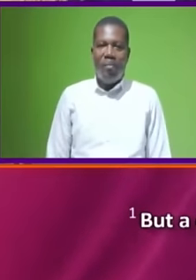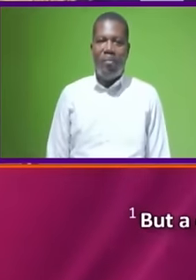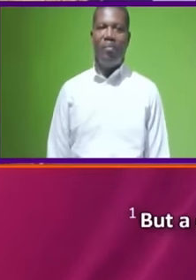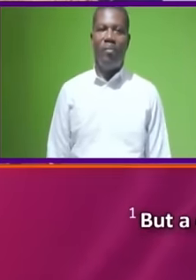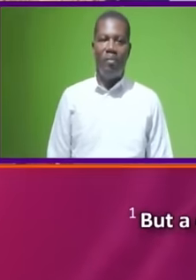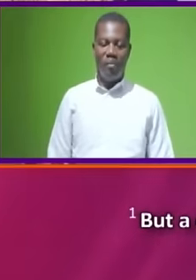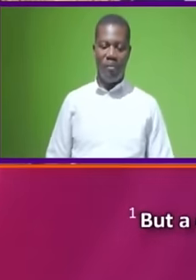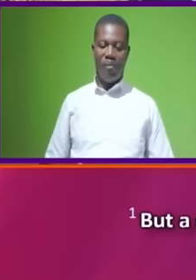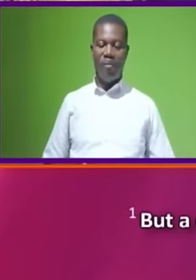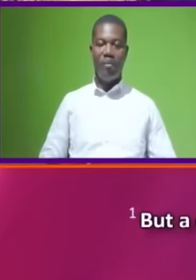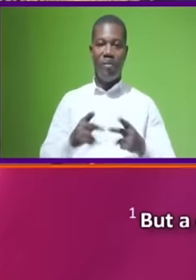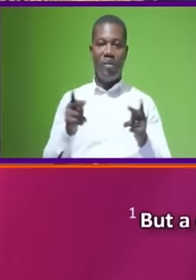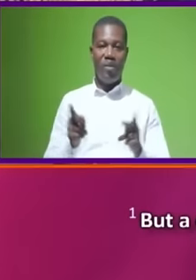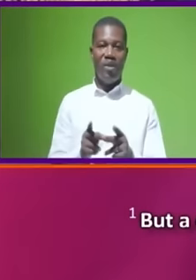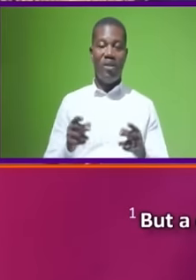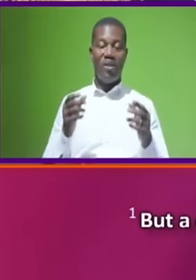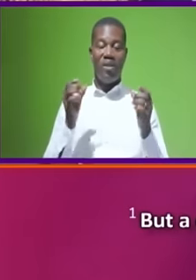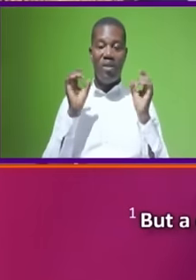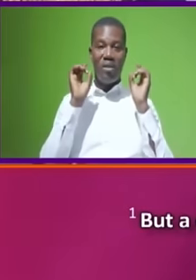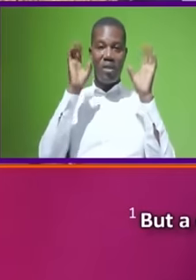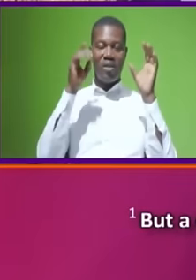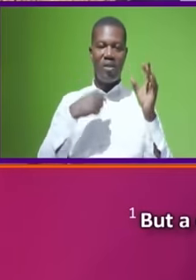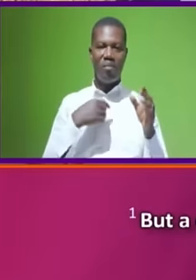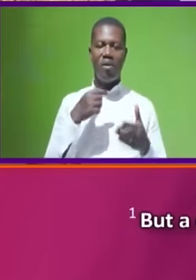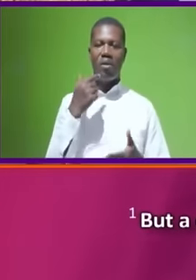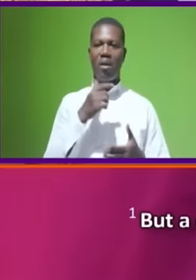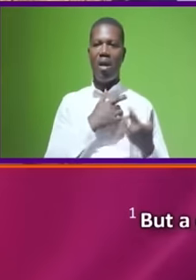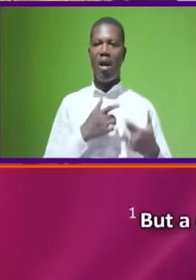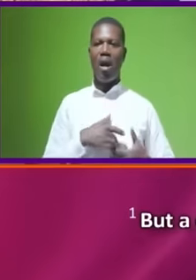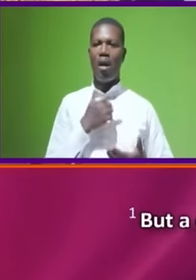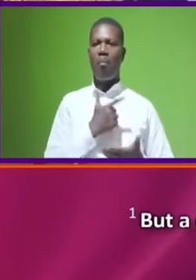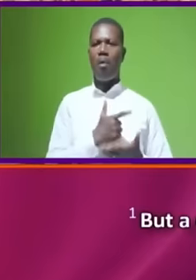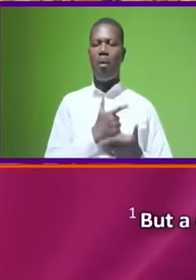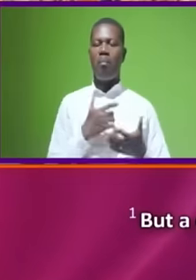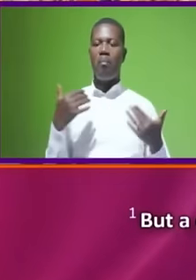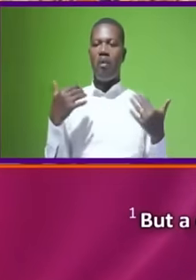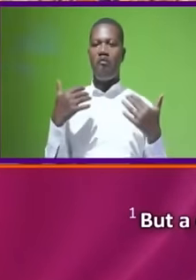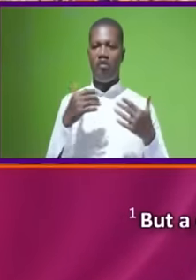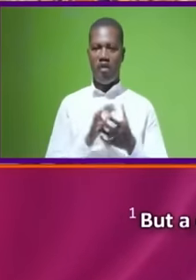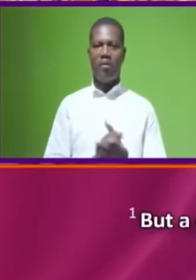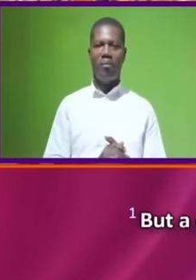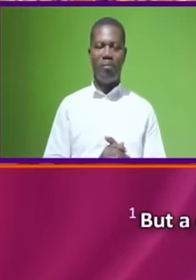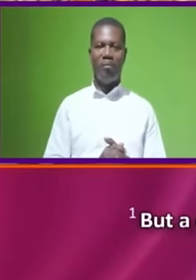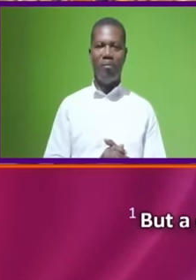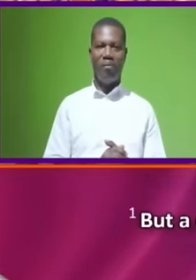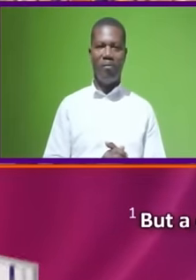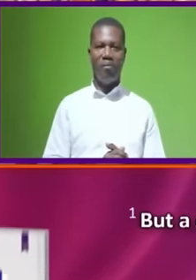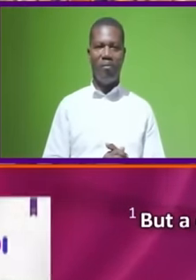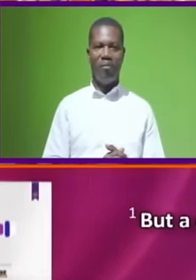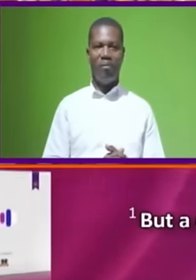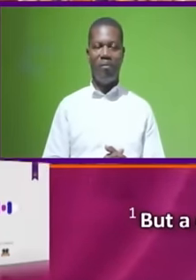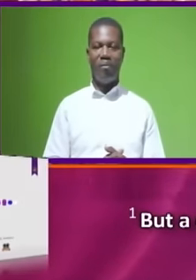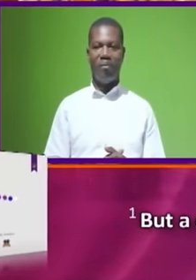me yamchisma misuro. So this portion is where the fear is, and because of that, it has made me